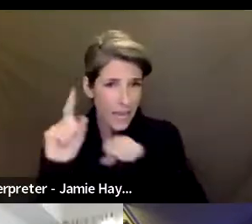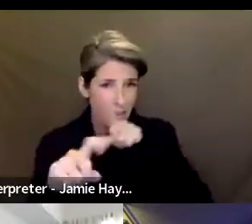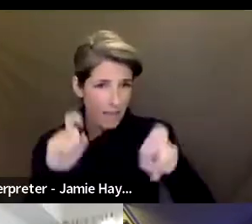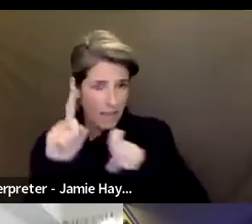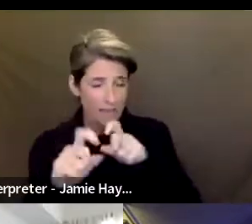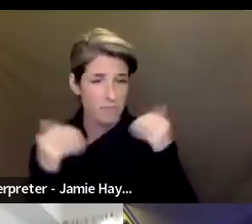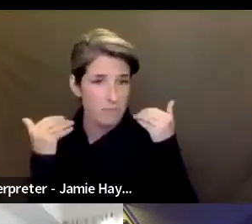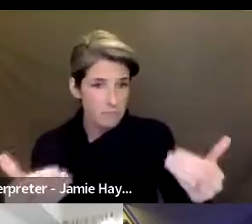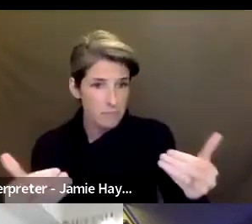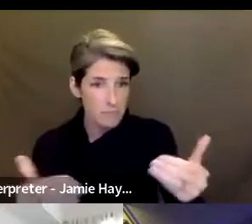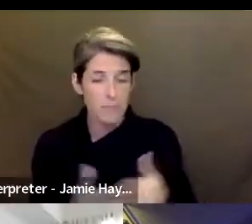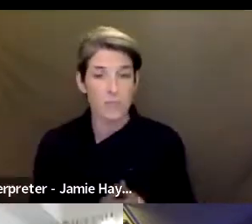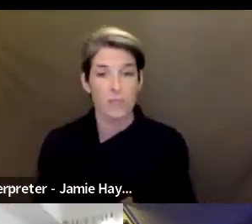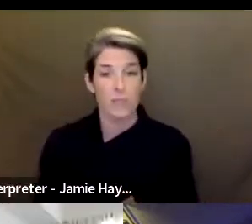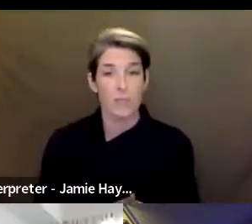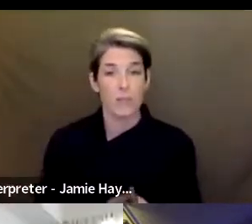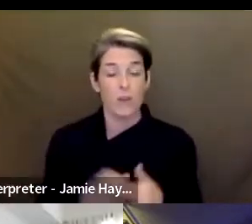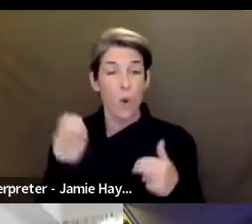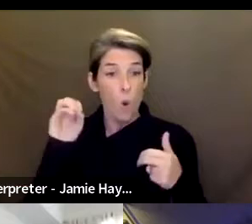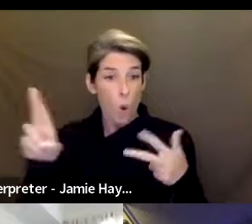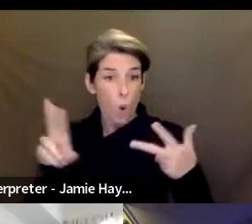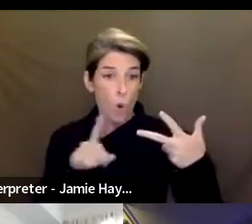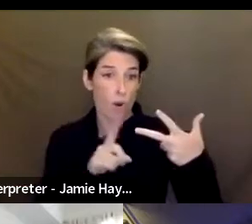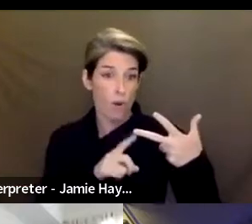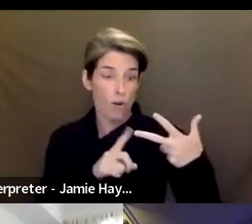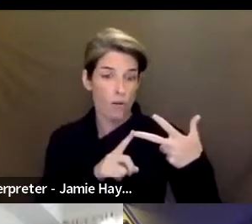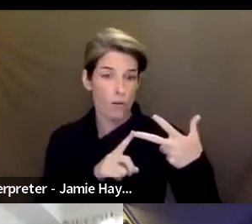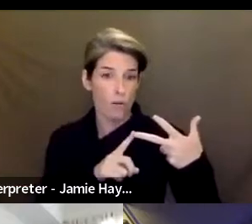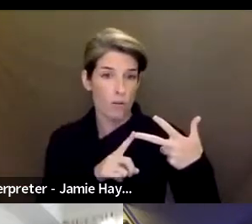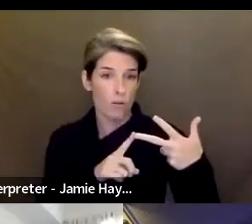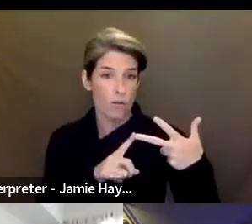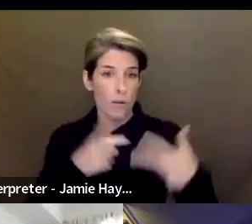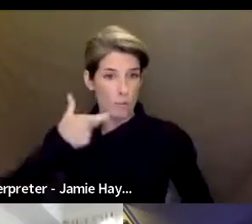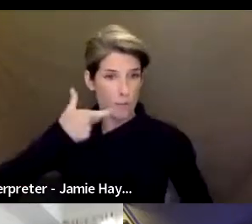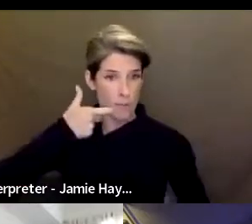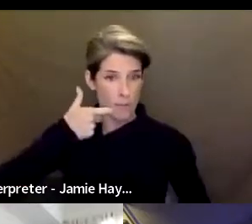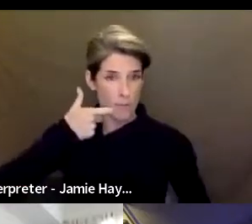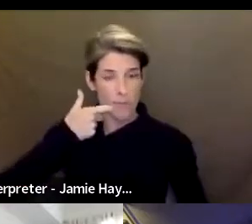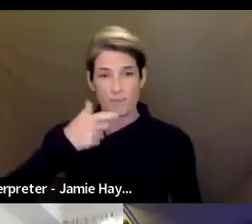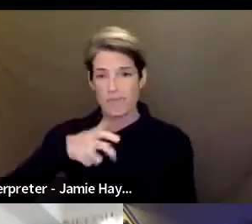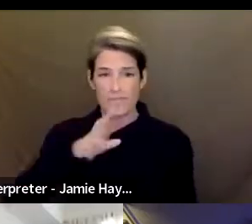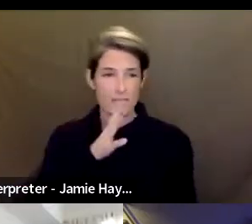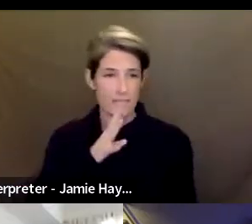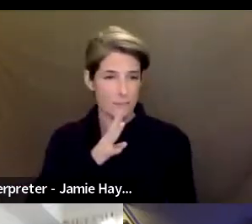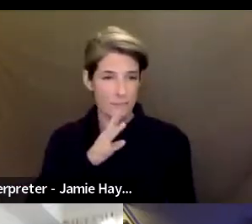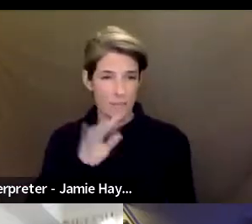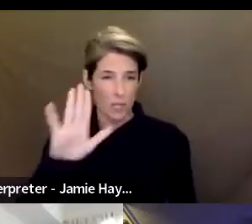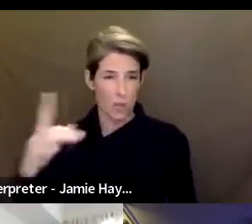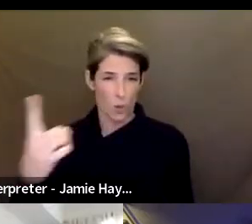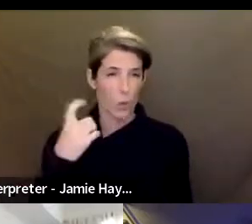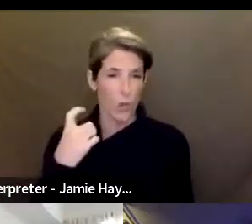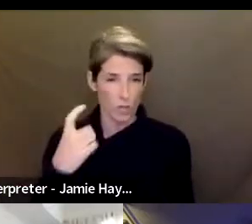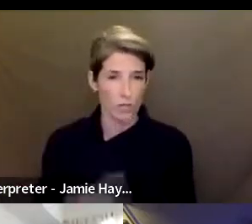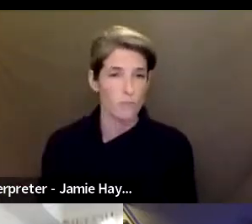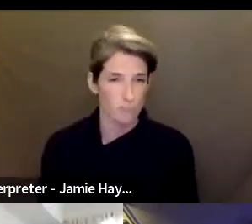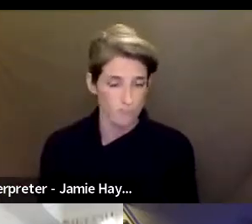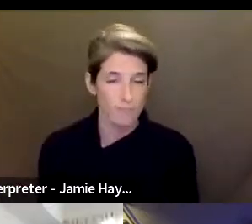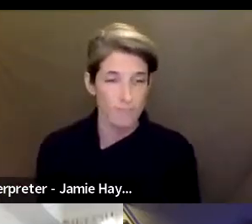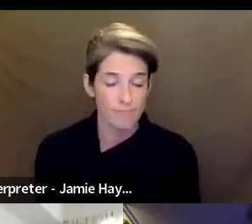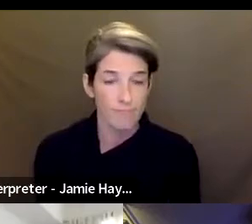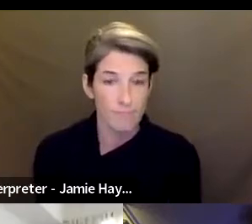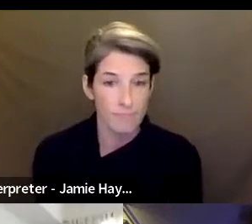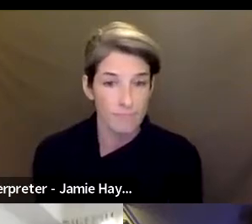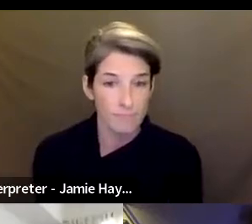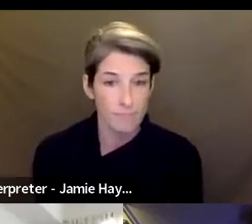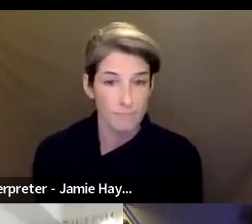also have the option of just coming on mic and bringing your question into the space that way. So